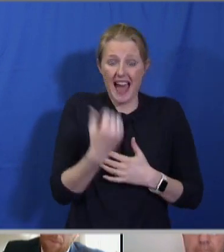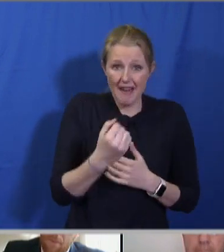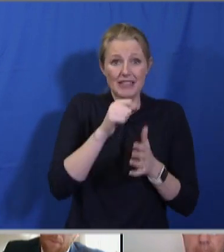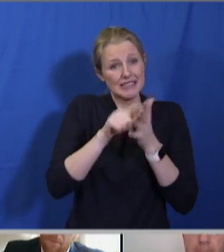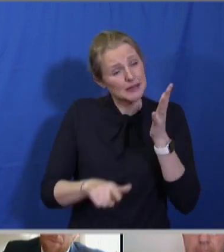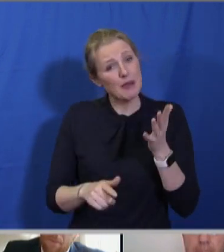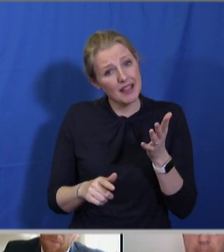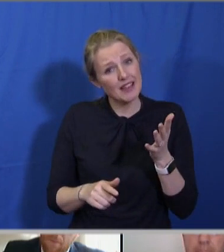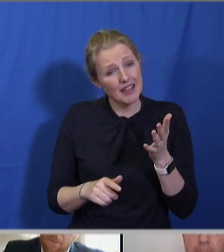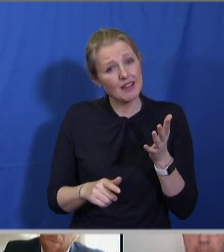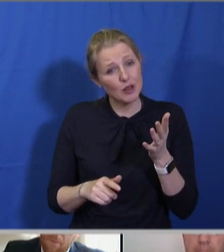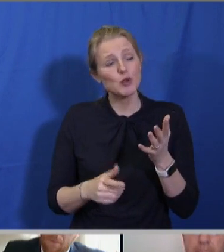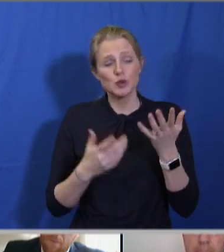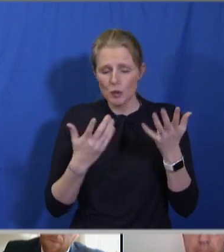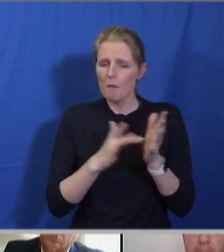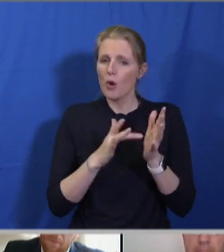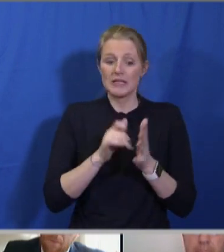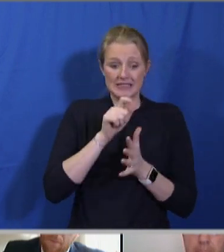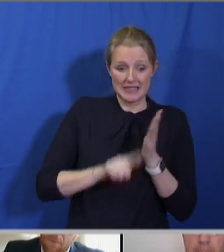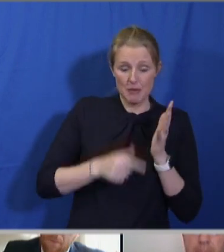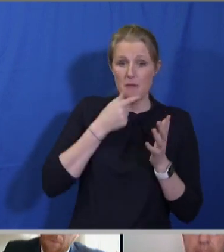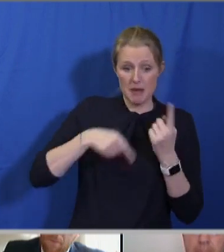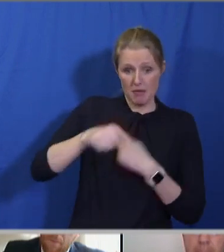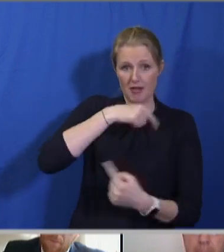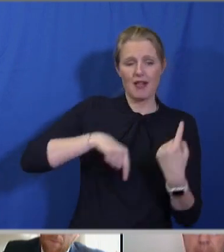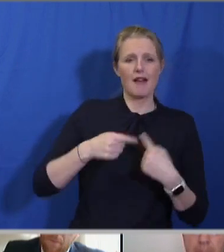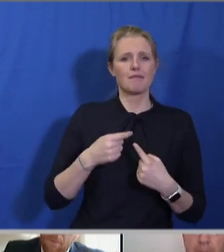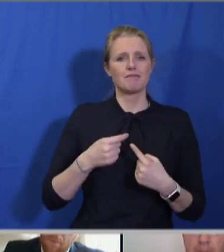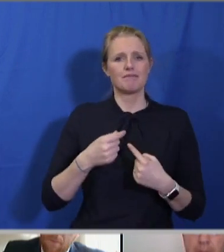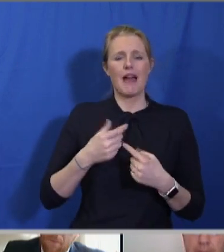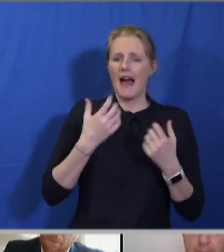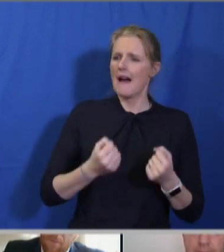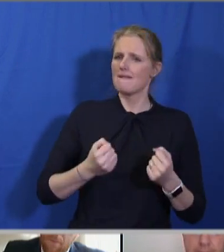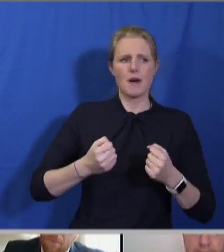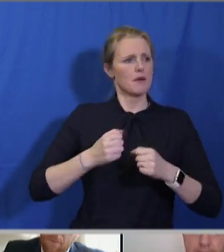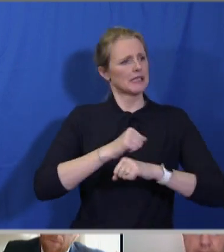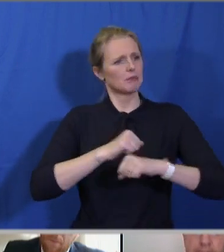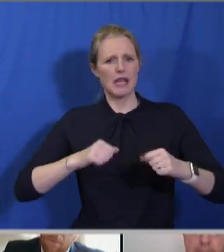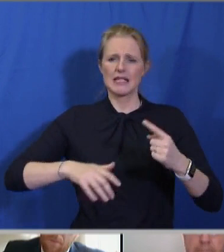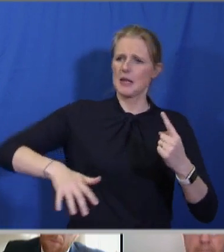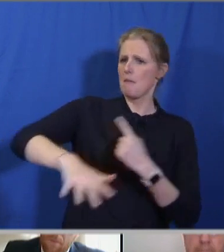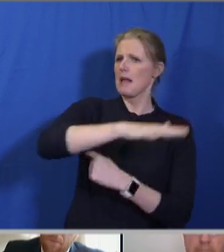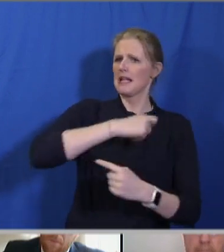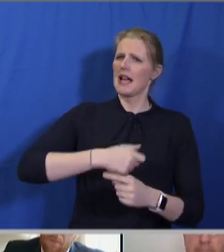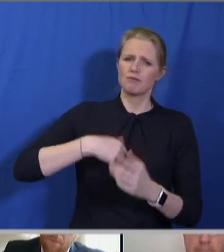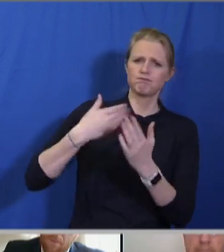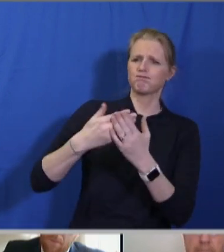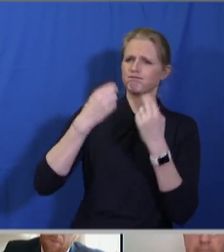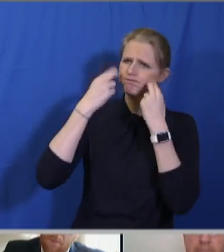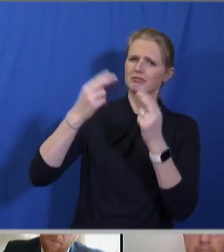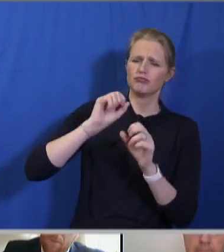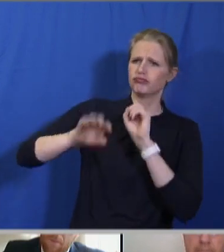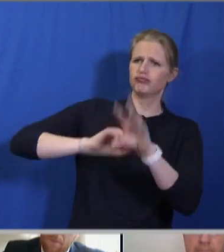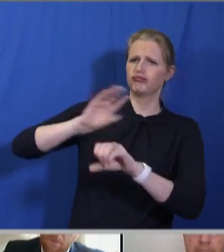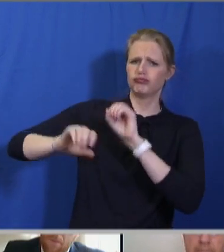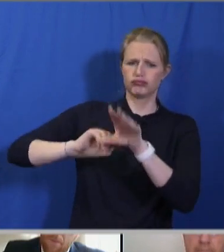that disabled people and their advocates have a forum to make their voices heard. And we need to ensure that those living with disability